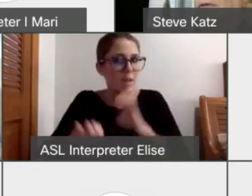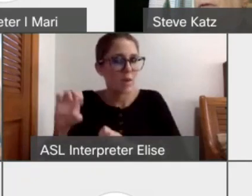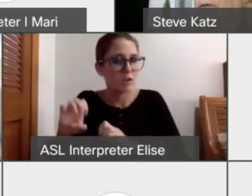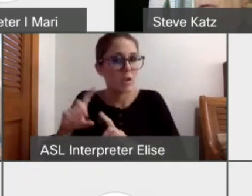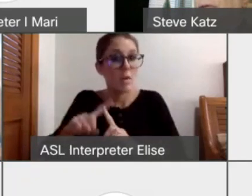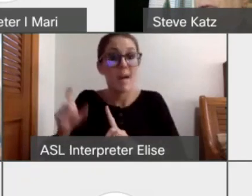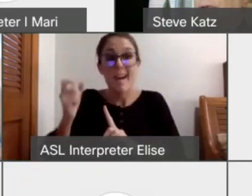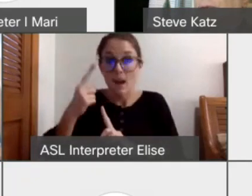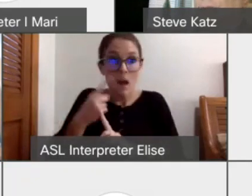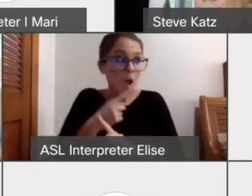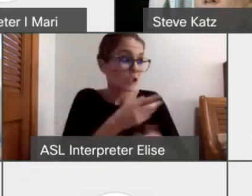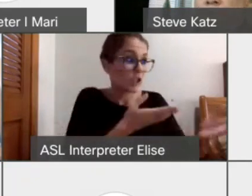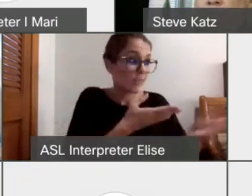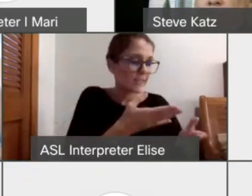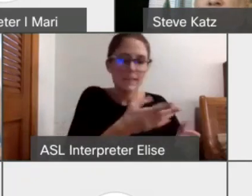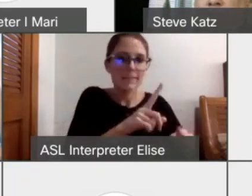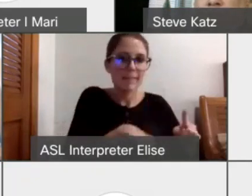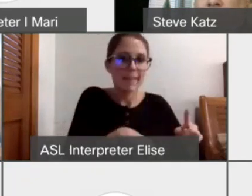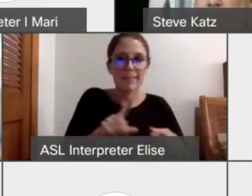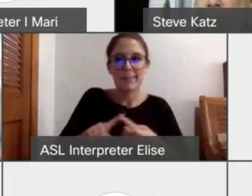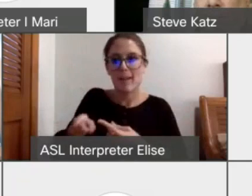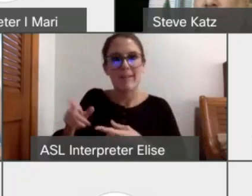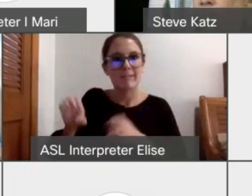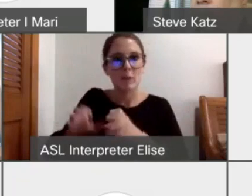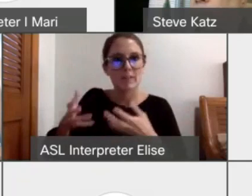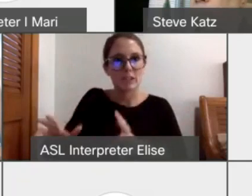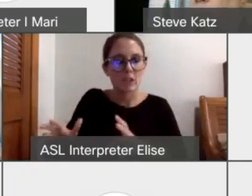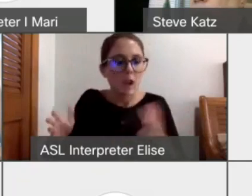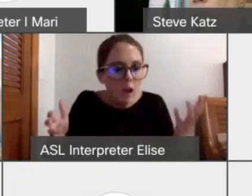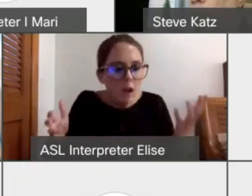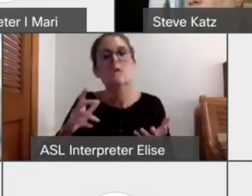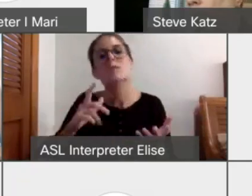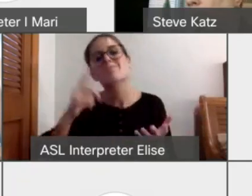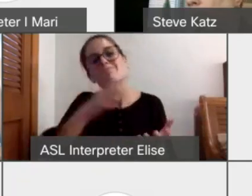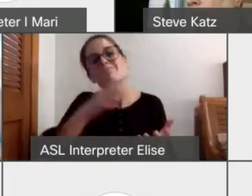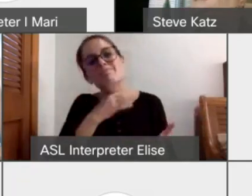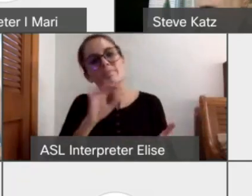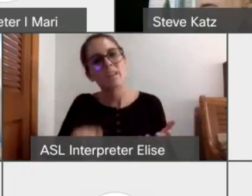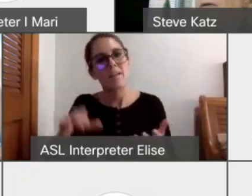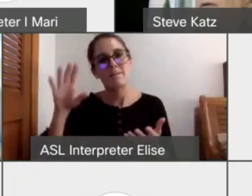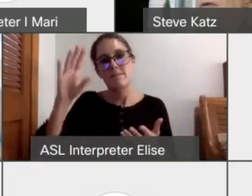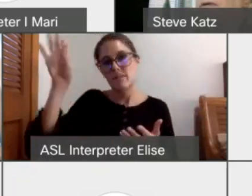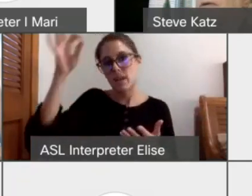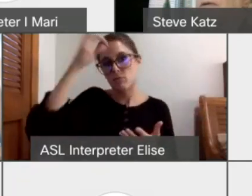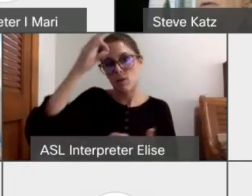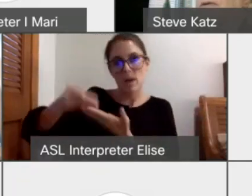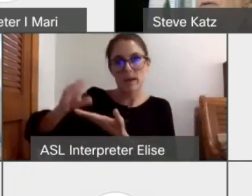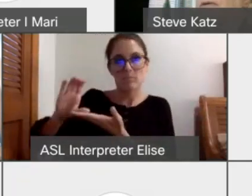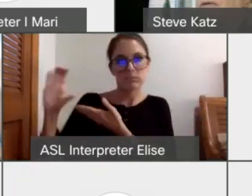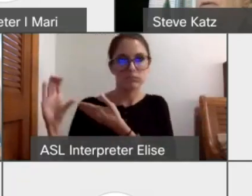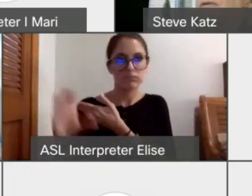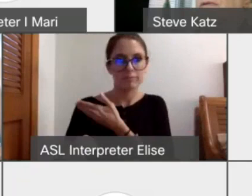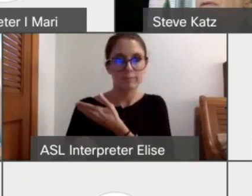the diagnosis. So I'm wondering if any of that federal funding could be granted to, these people doing